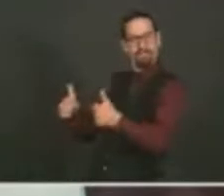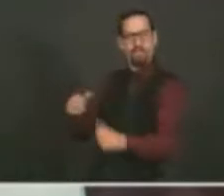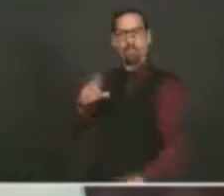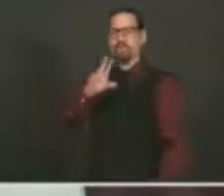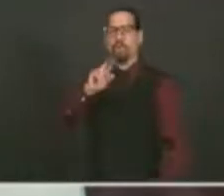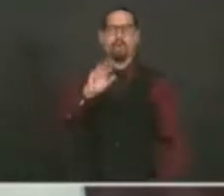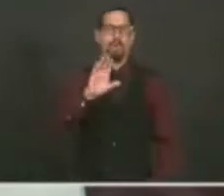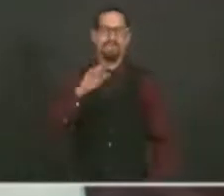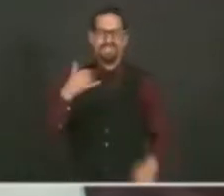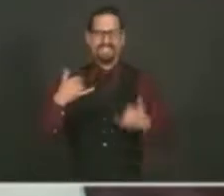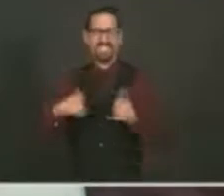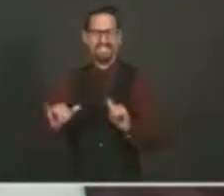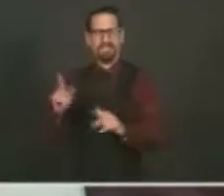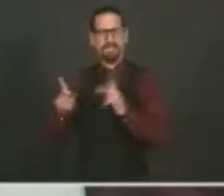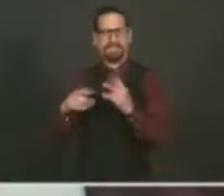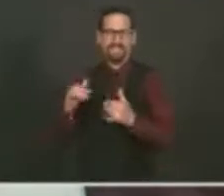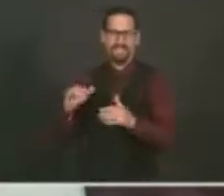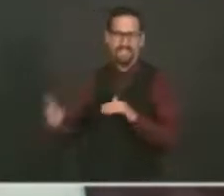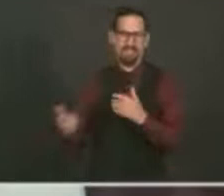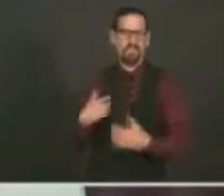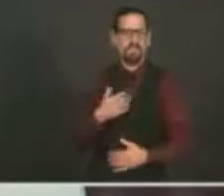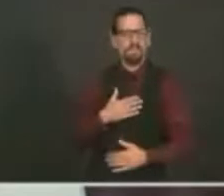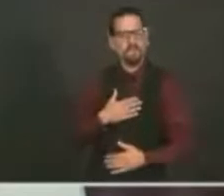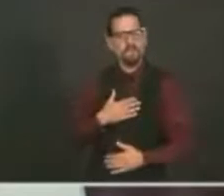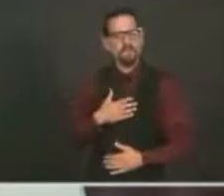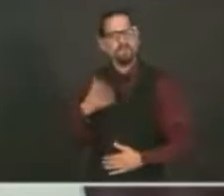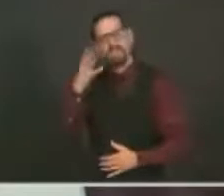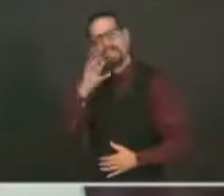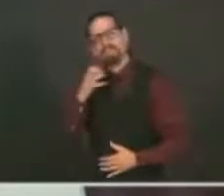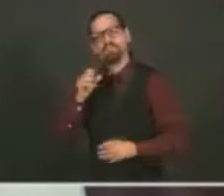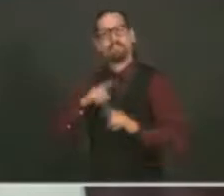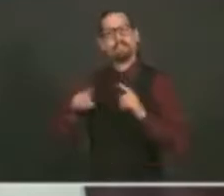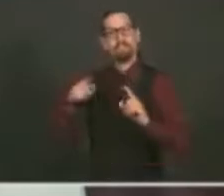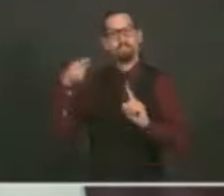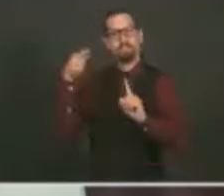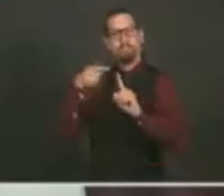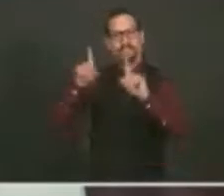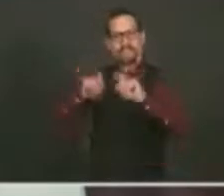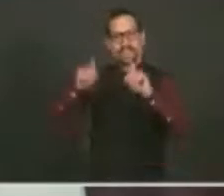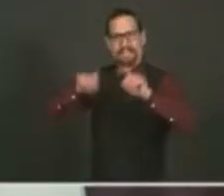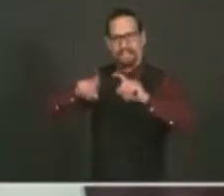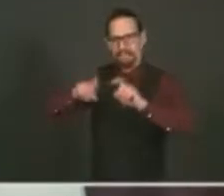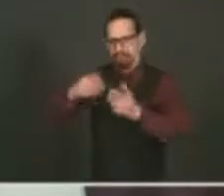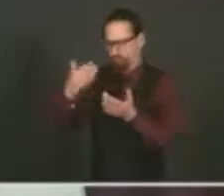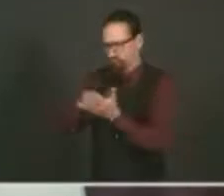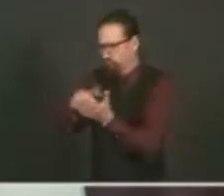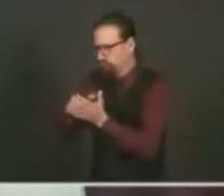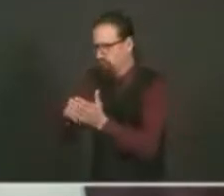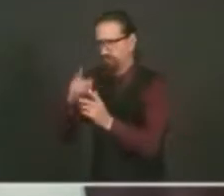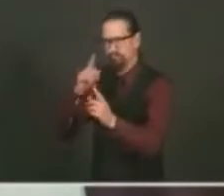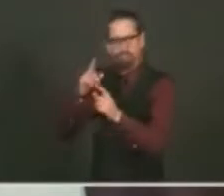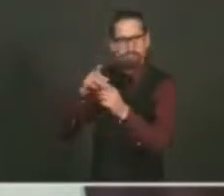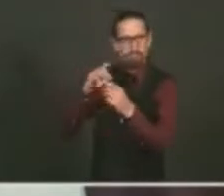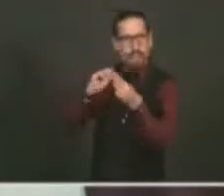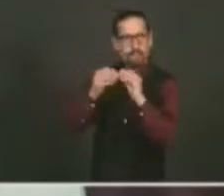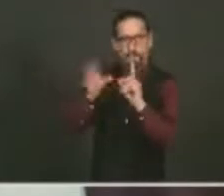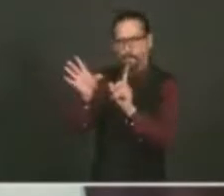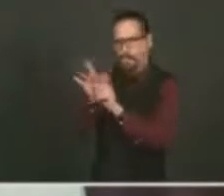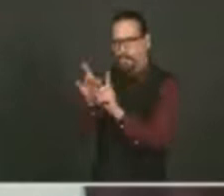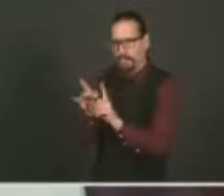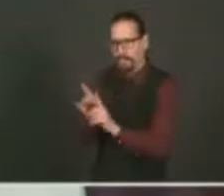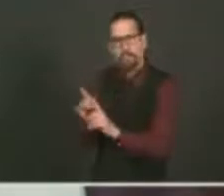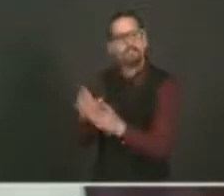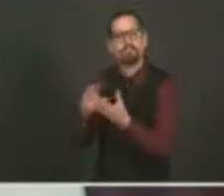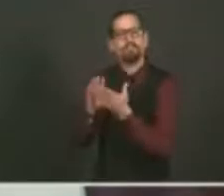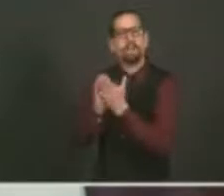mean is we're testing regularly, we're isolating, we have it under control in congregate care. We have it under control in